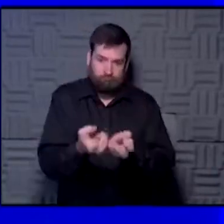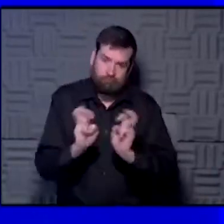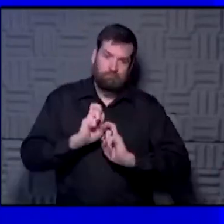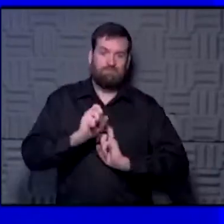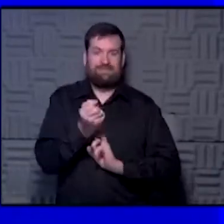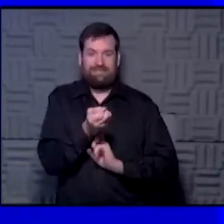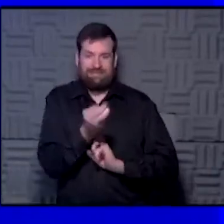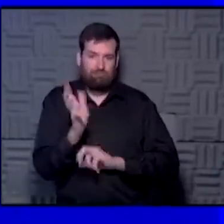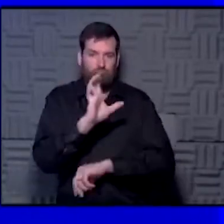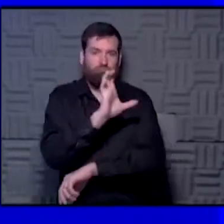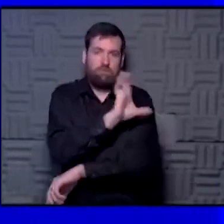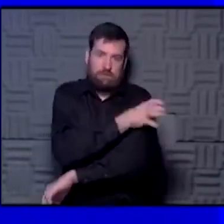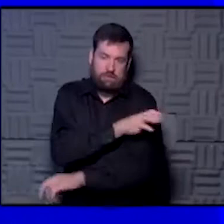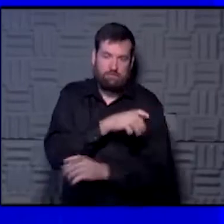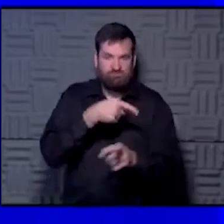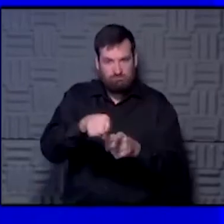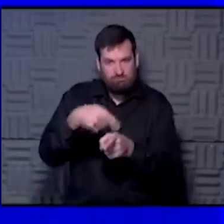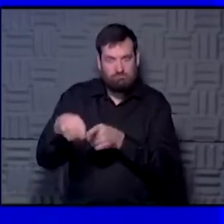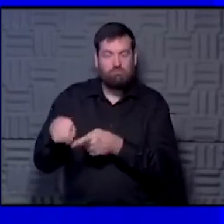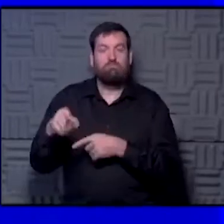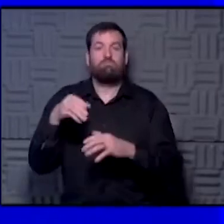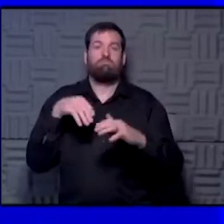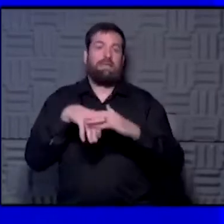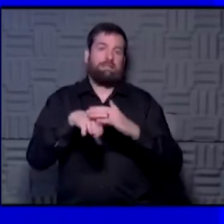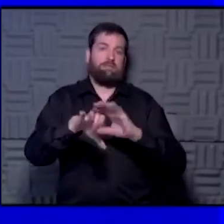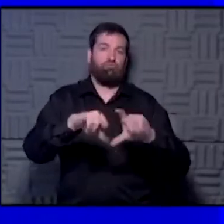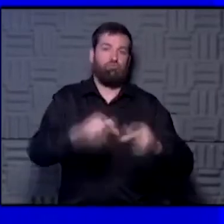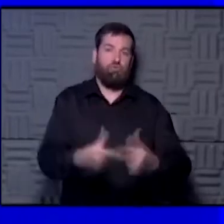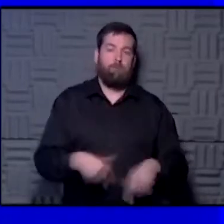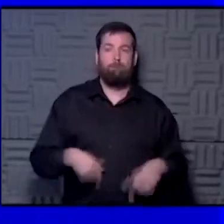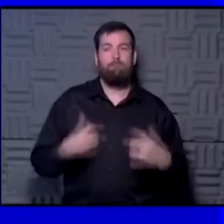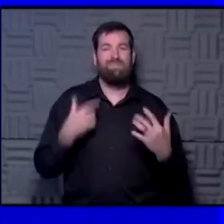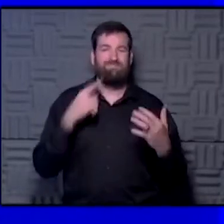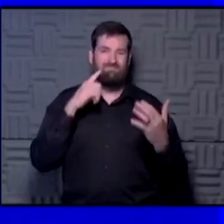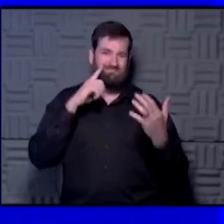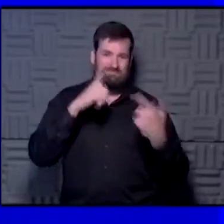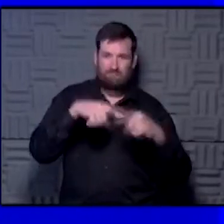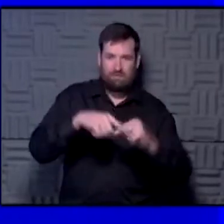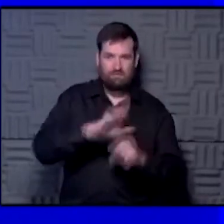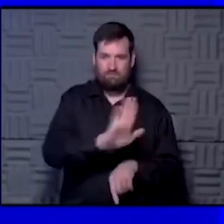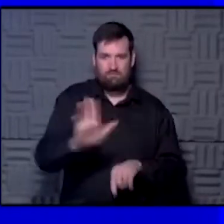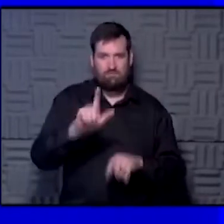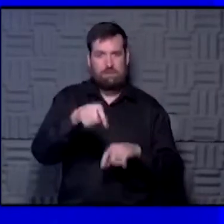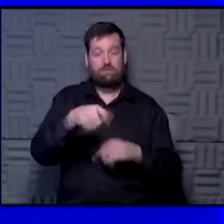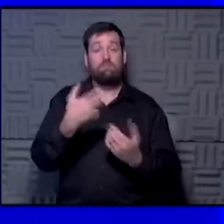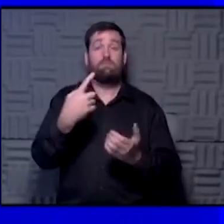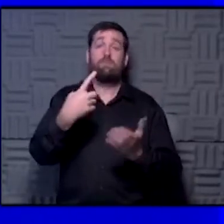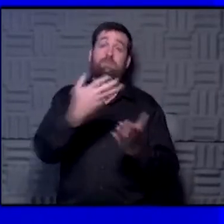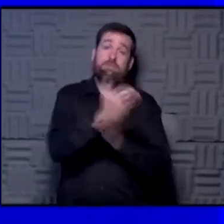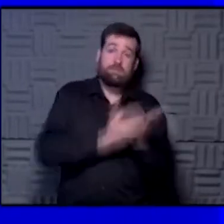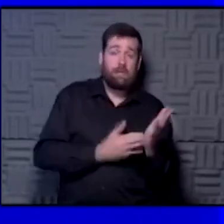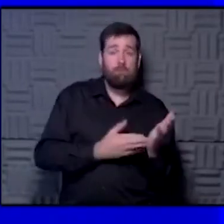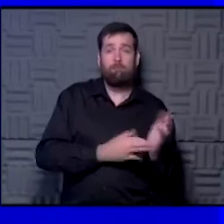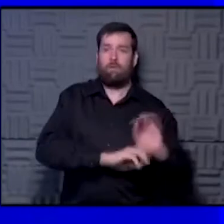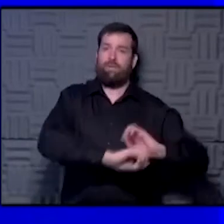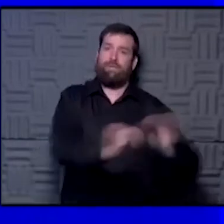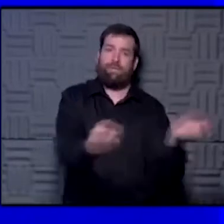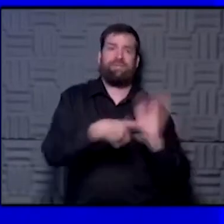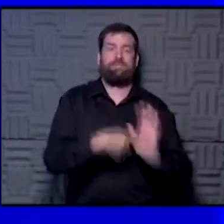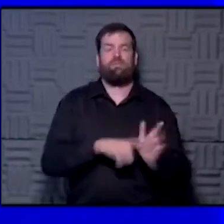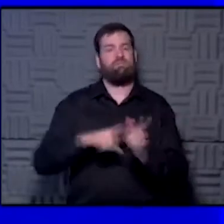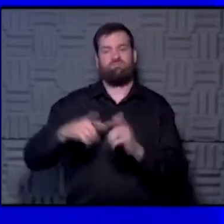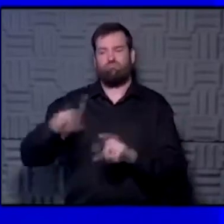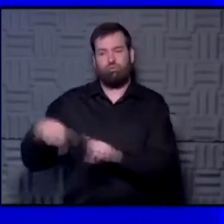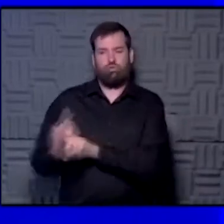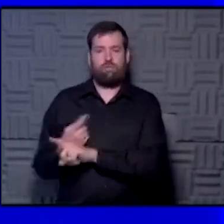multidisciplinary clinic, or actually access to this groups depending on what the need is, because some people don't have any other symptoms other than still